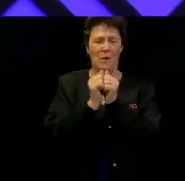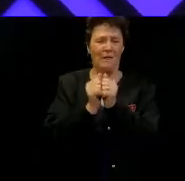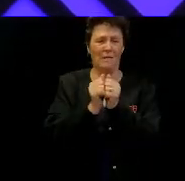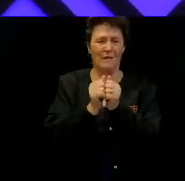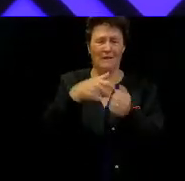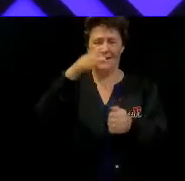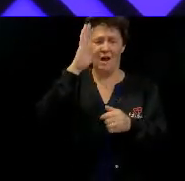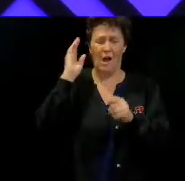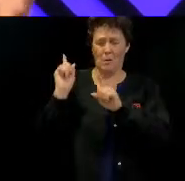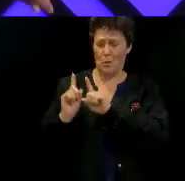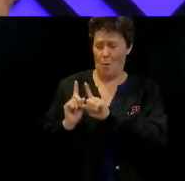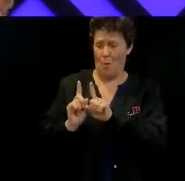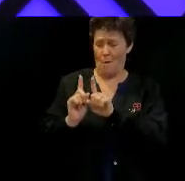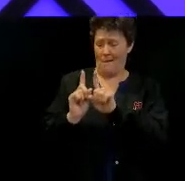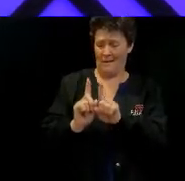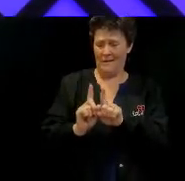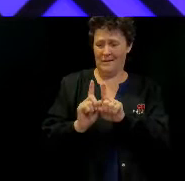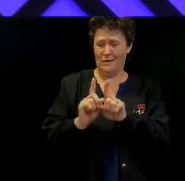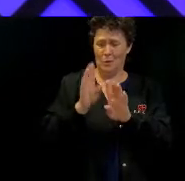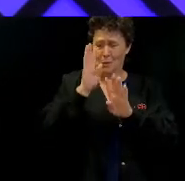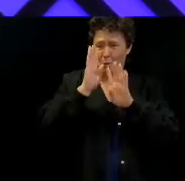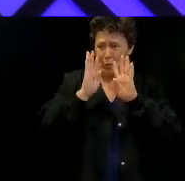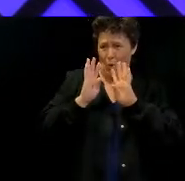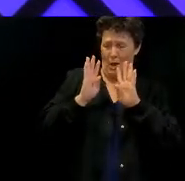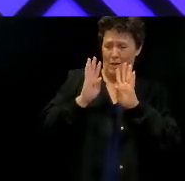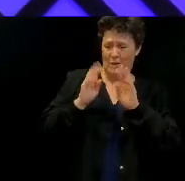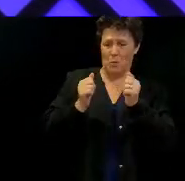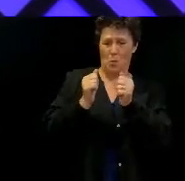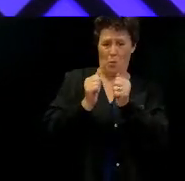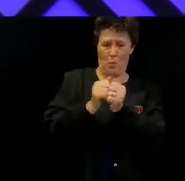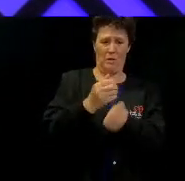He's walking beside of you. He cries beside of you.